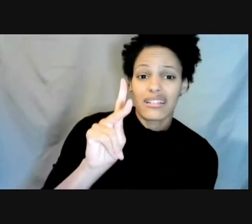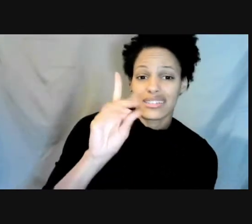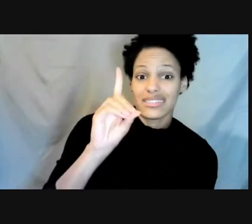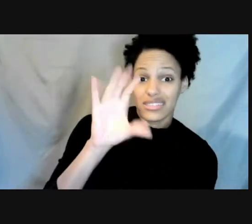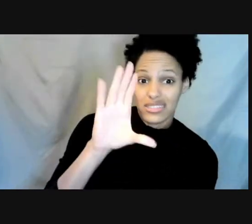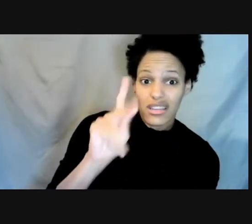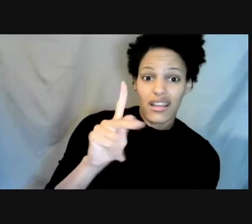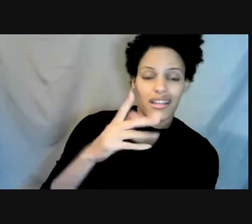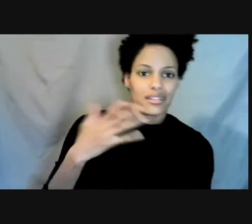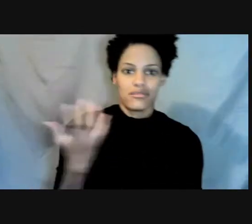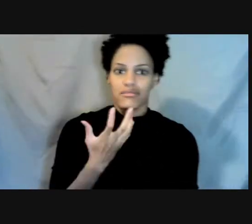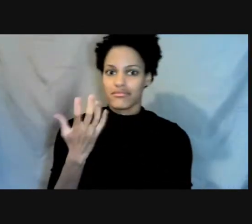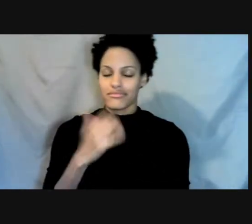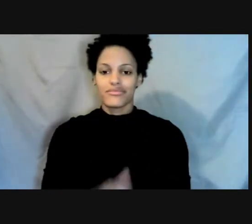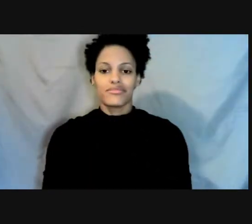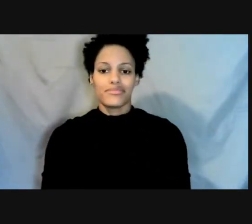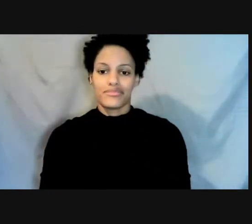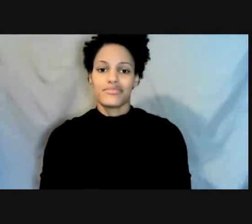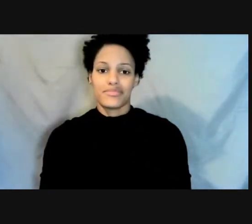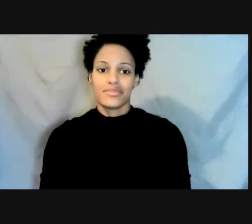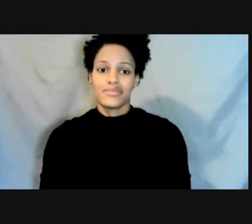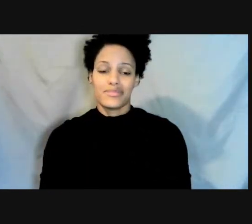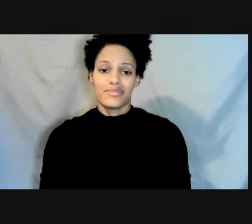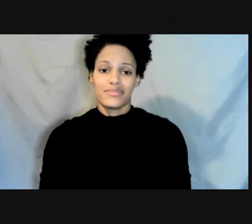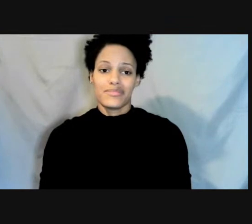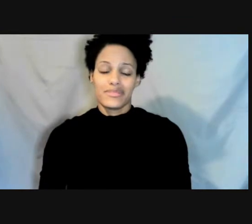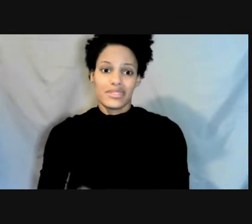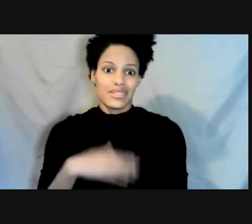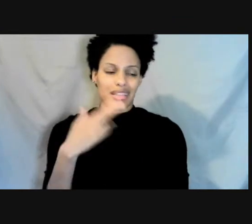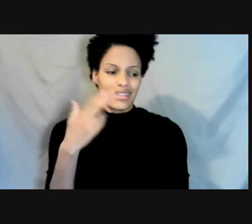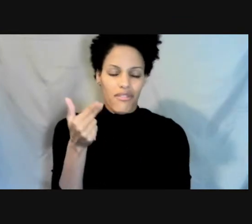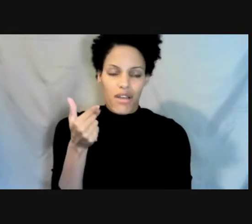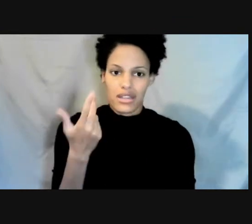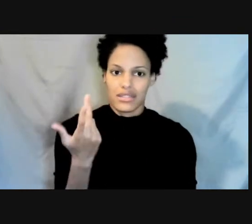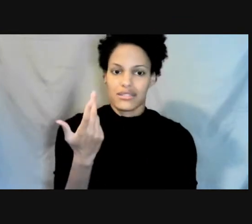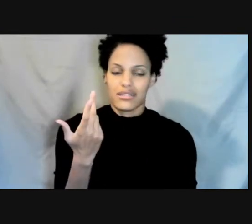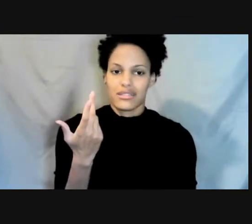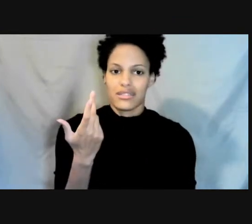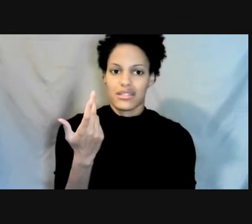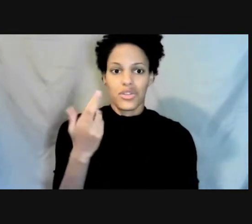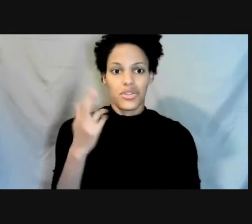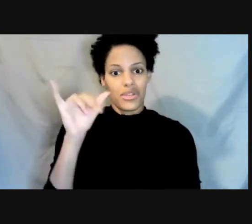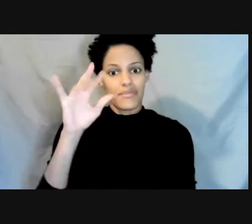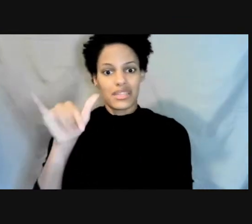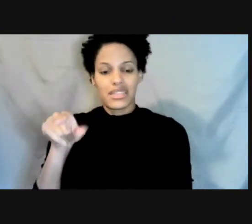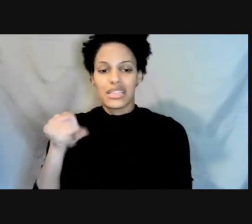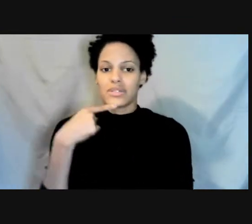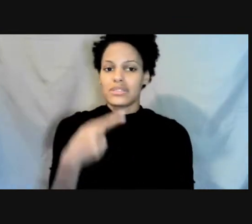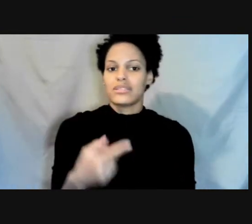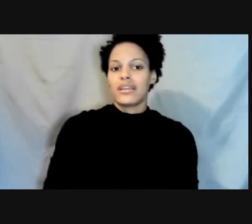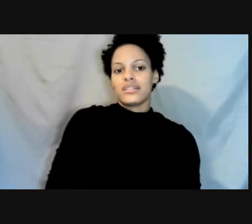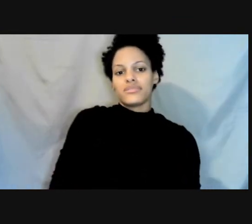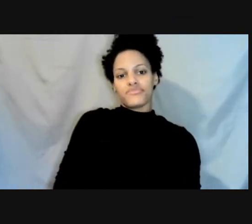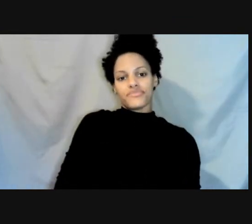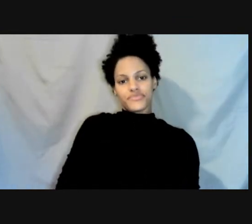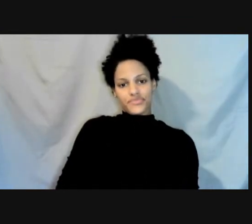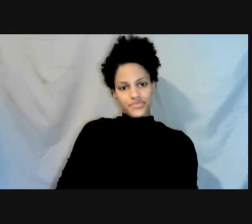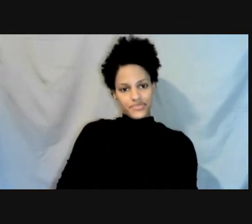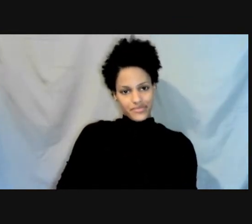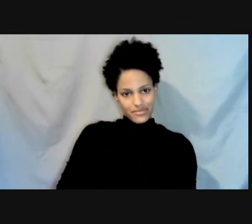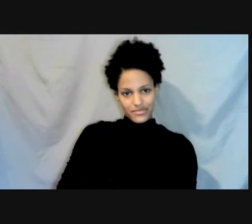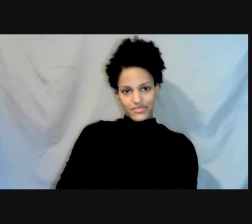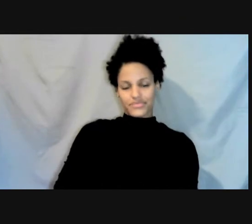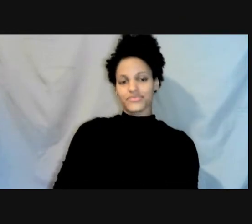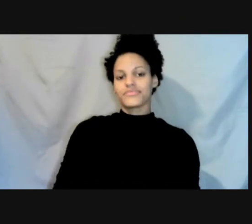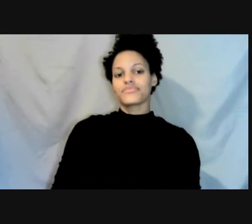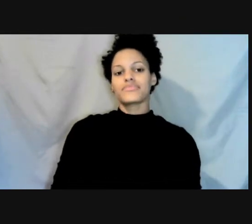was, it is a lot of the stuff that Rennie would say, he would say like this. He would just be like, and I would